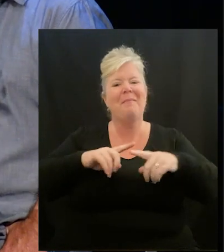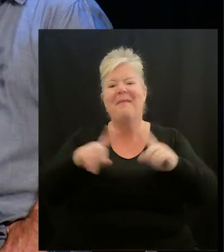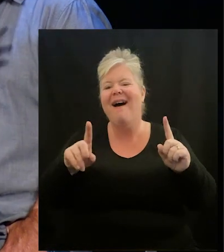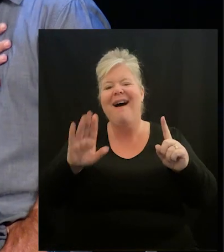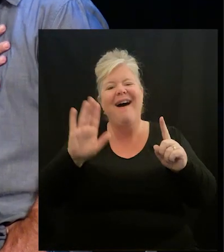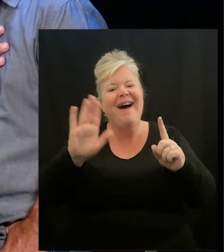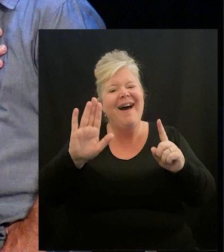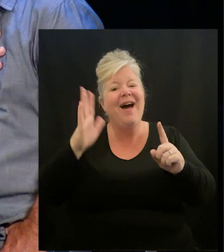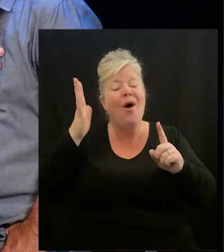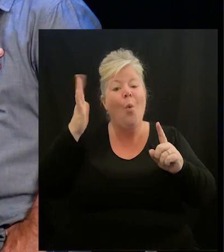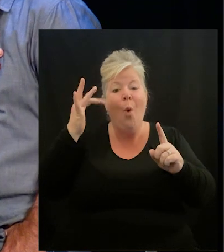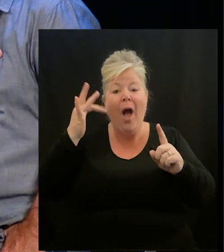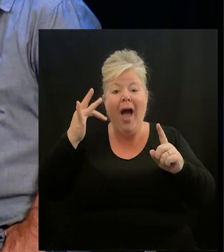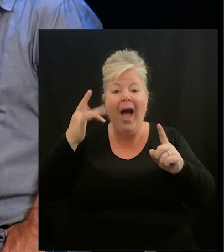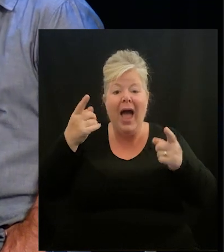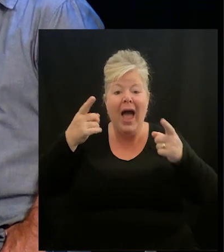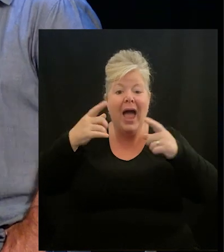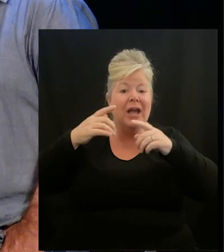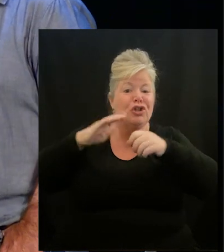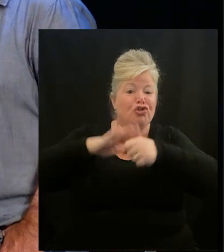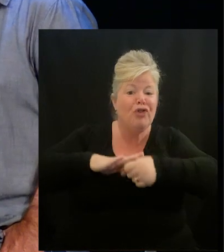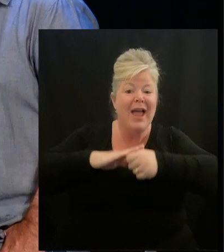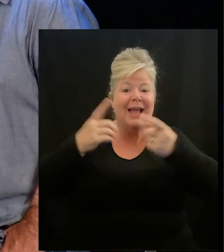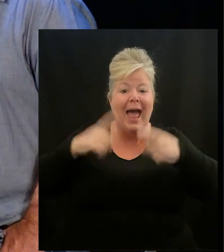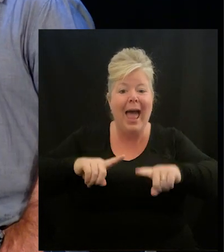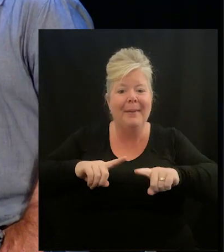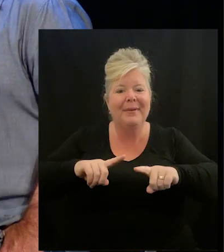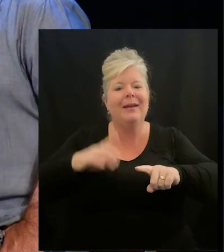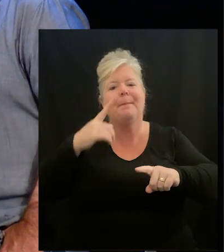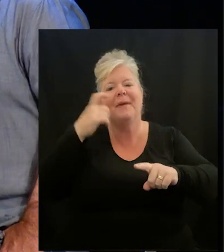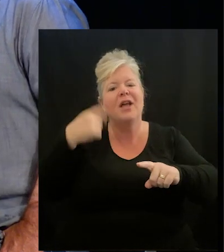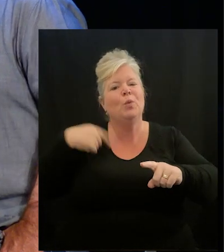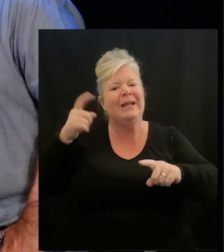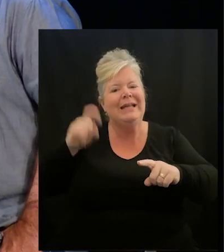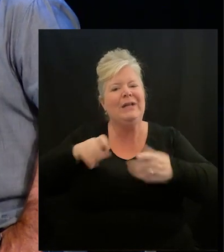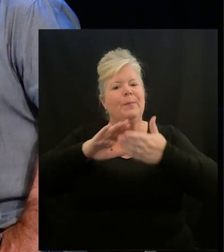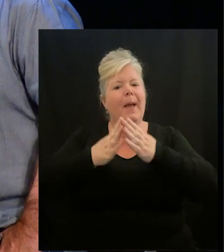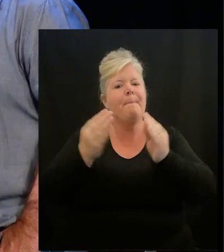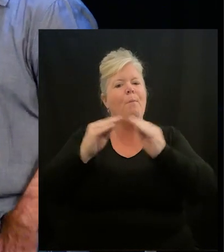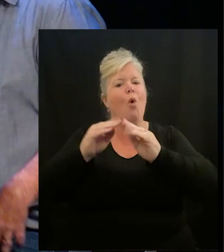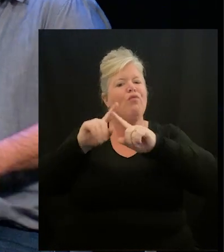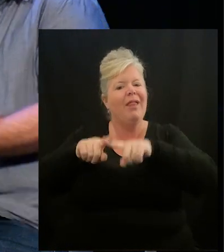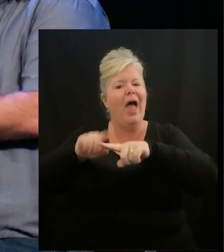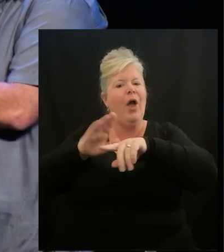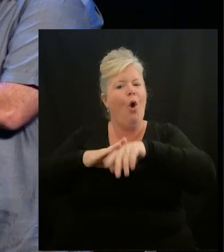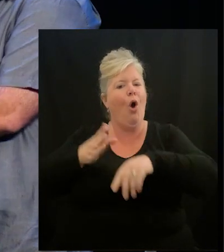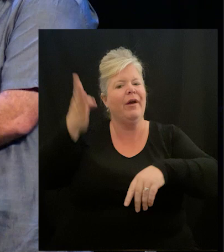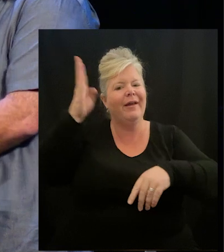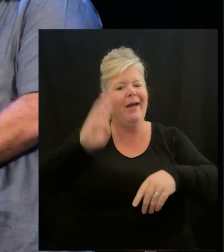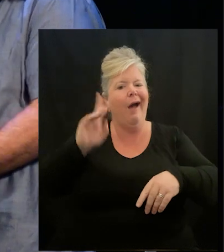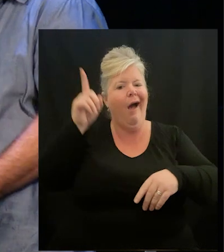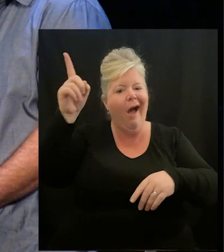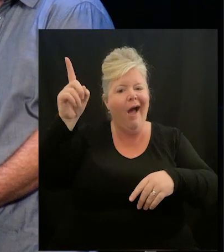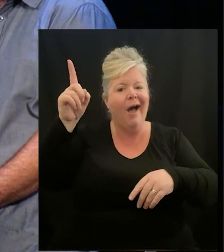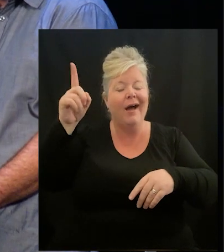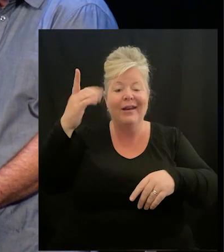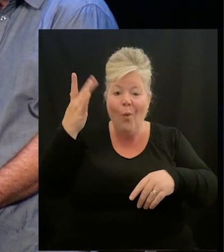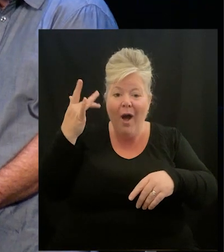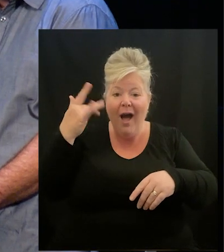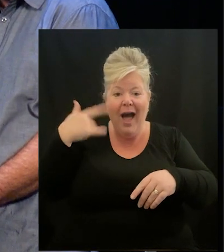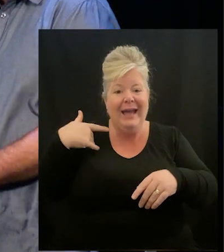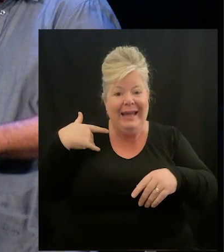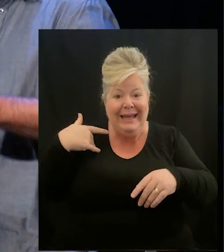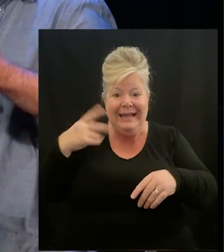not rely on ourselves, but on God who raises the dead. He has delivered us from such a